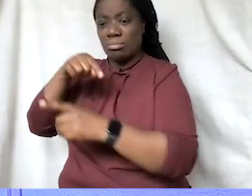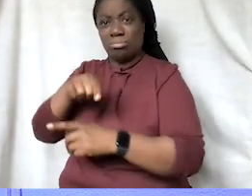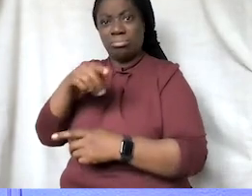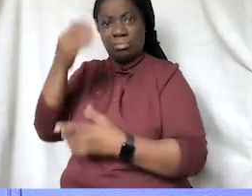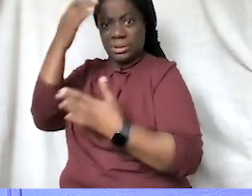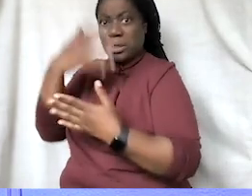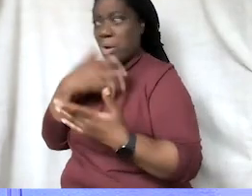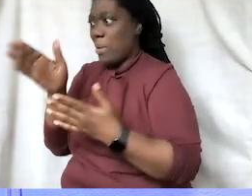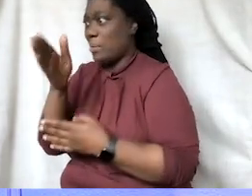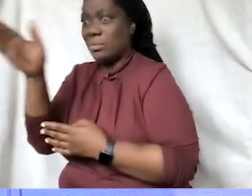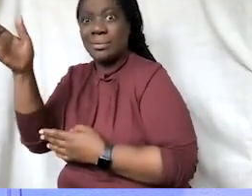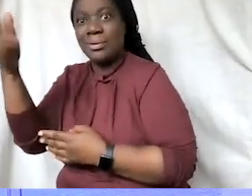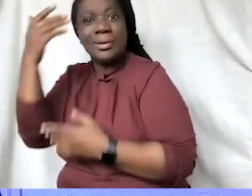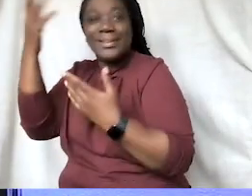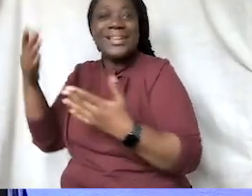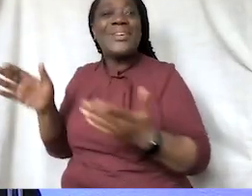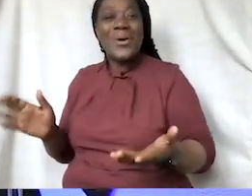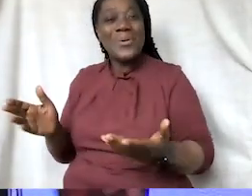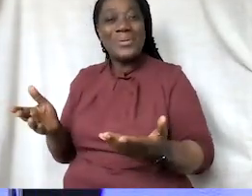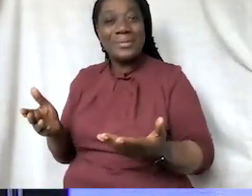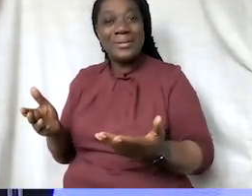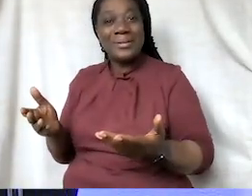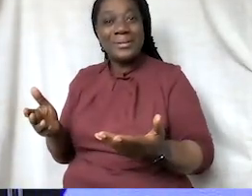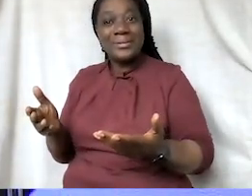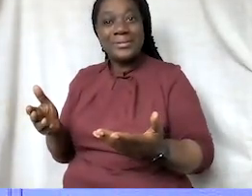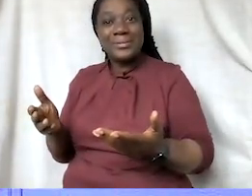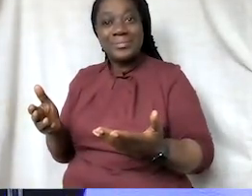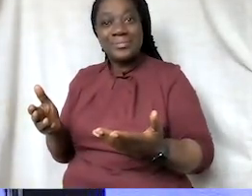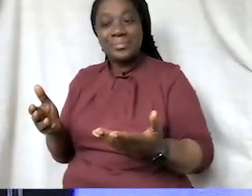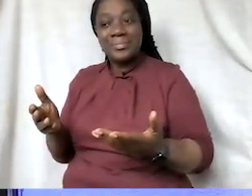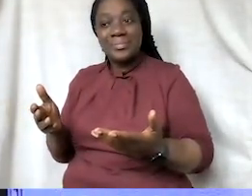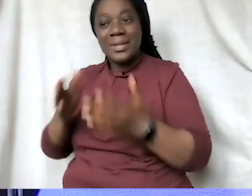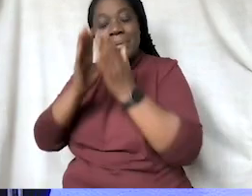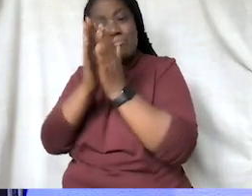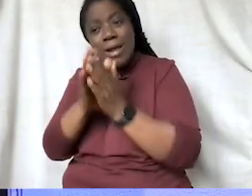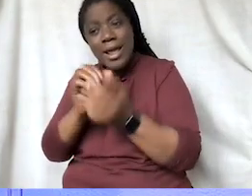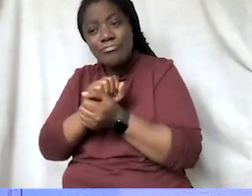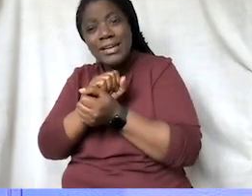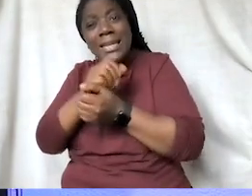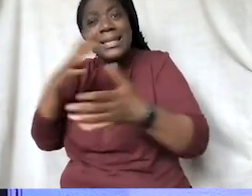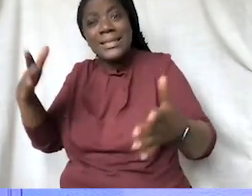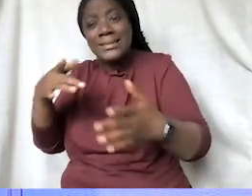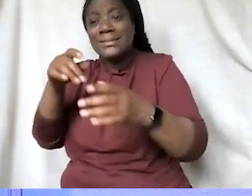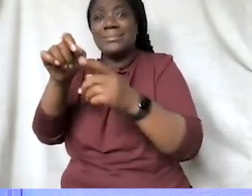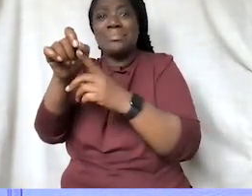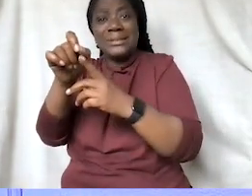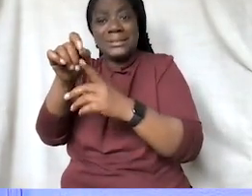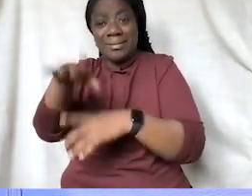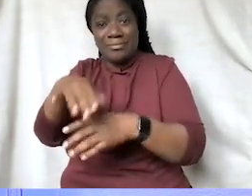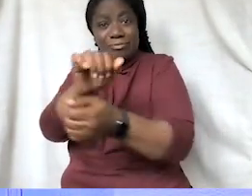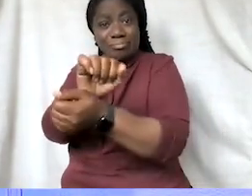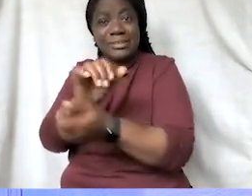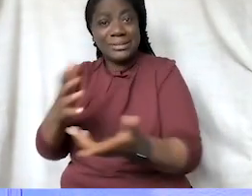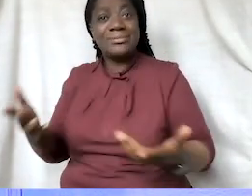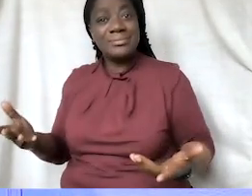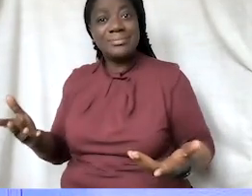was going. Yes, folks, that's what prayer did. Prayer released Peter from prison. Tonight,